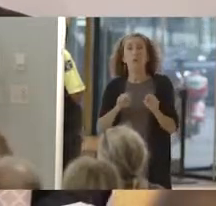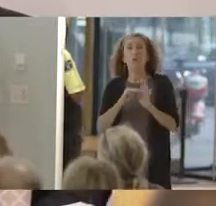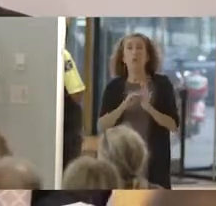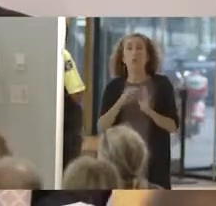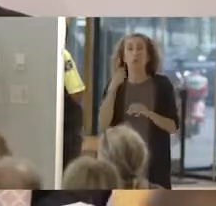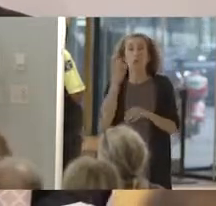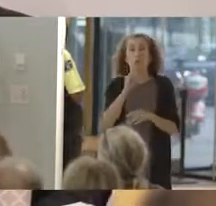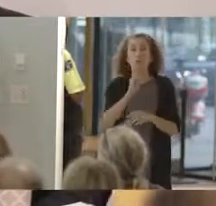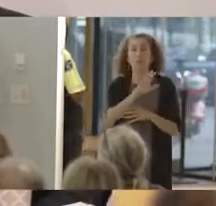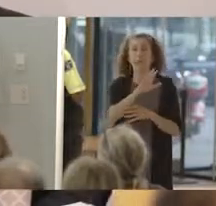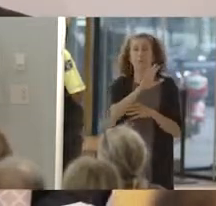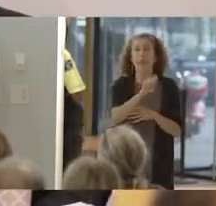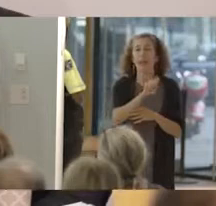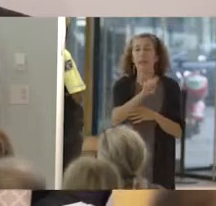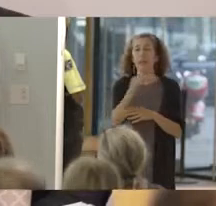Right.